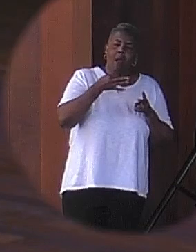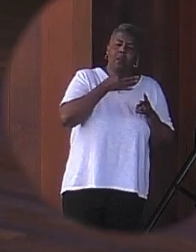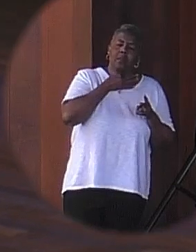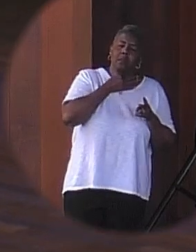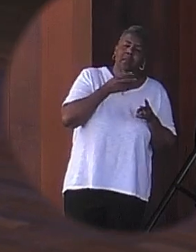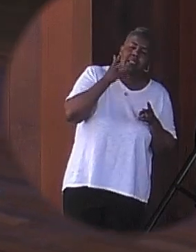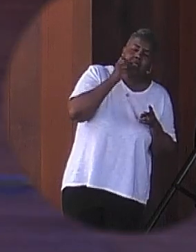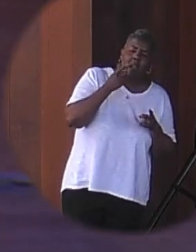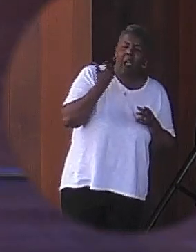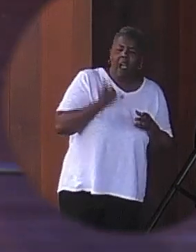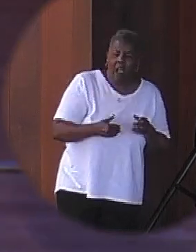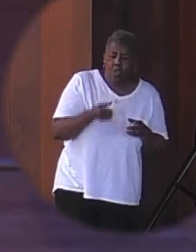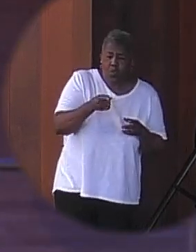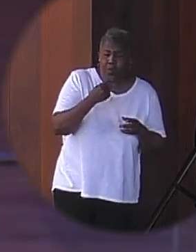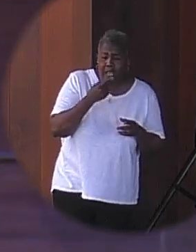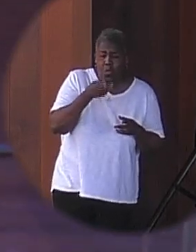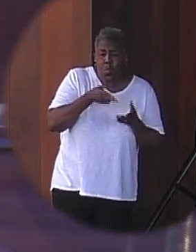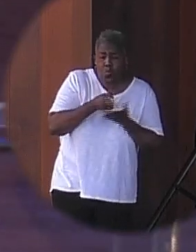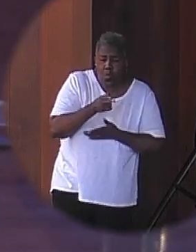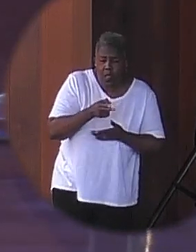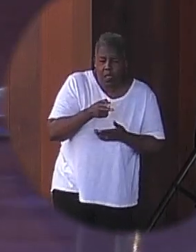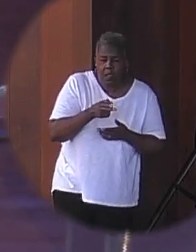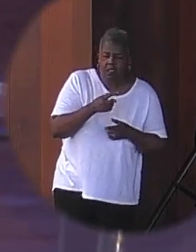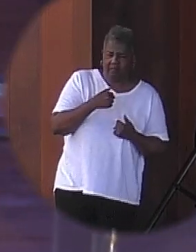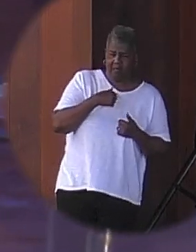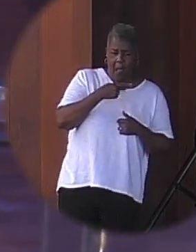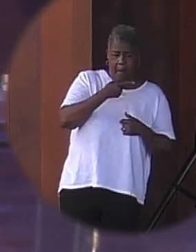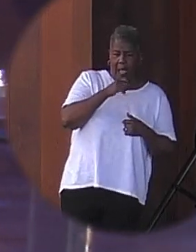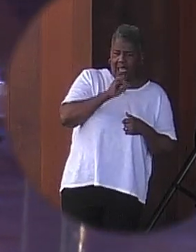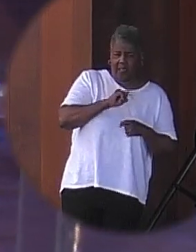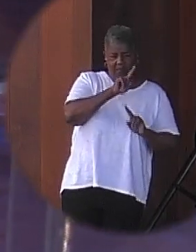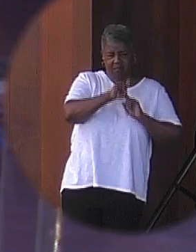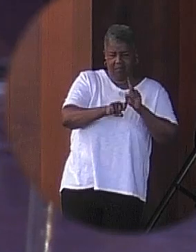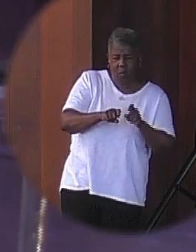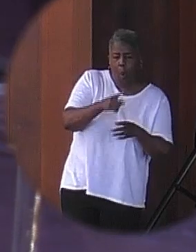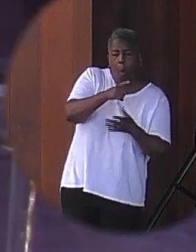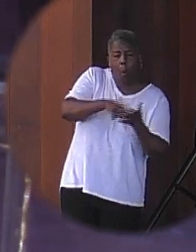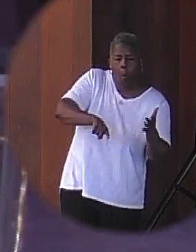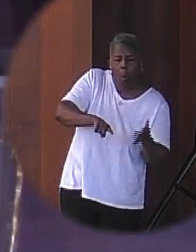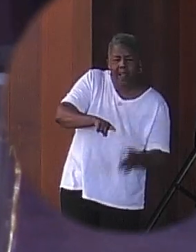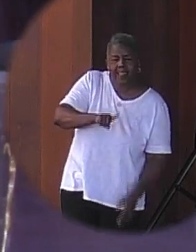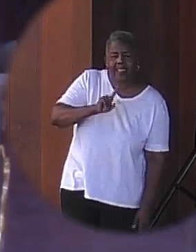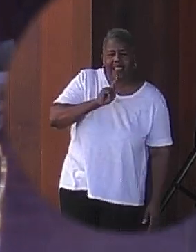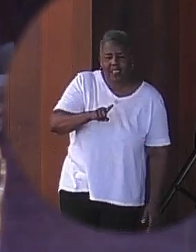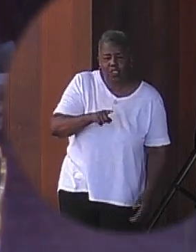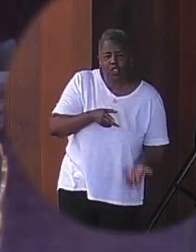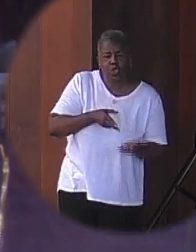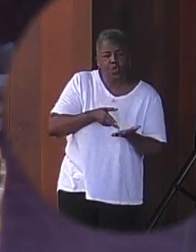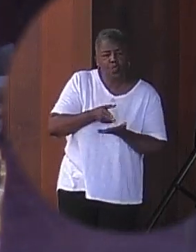say, "I am the truth," here's what Pilate asks. "What